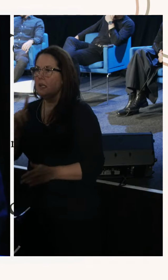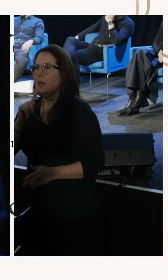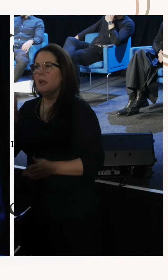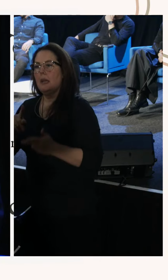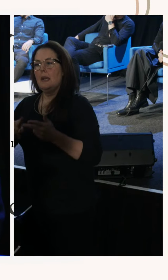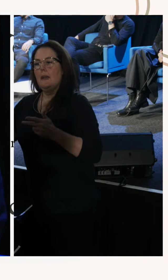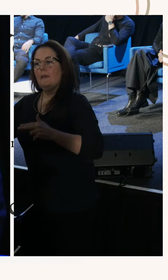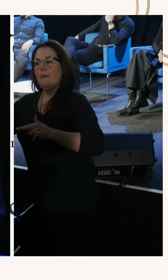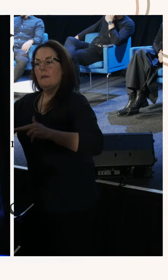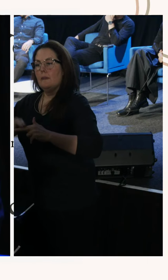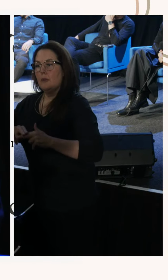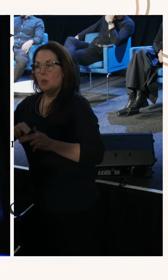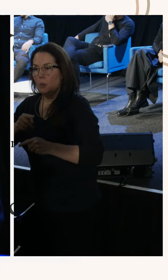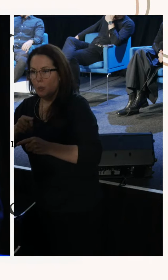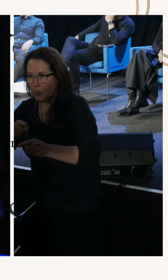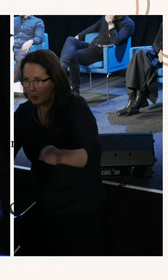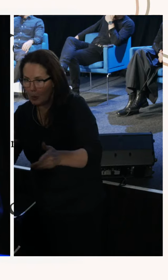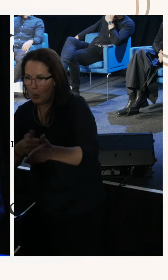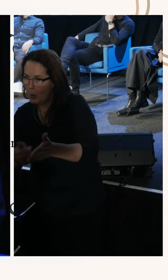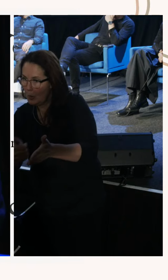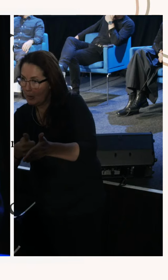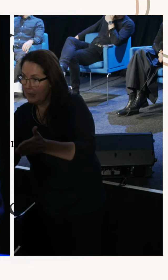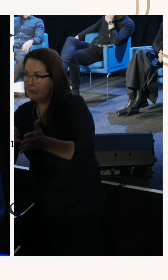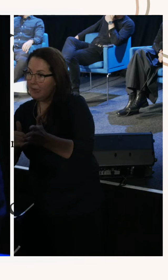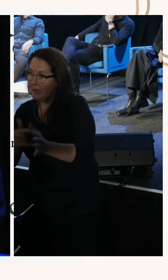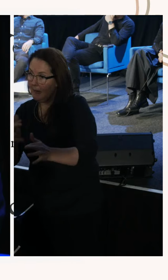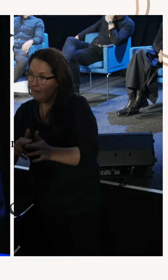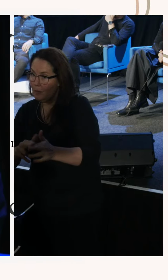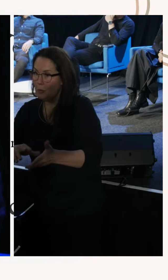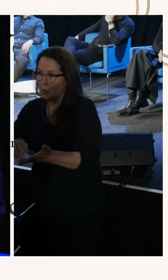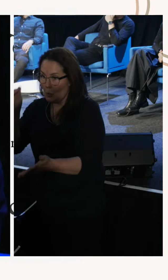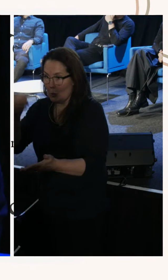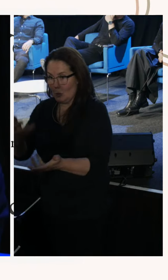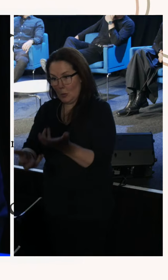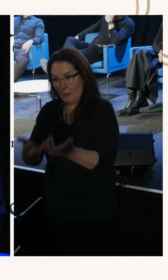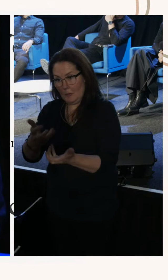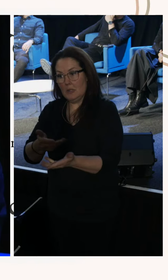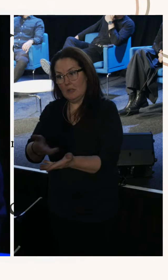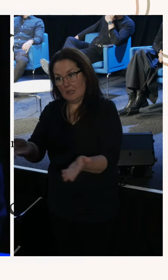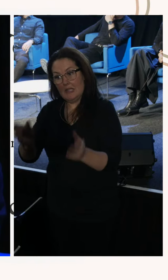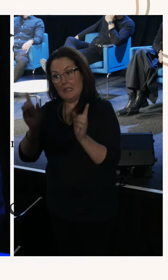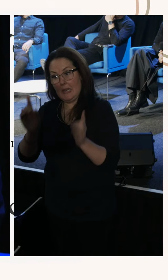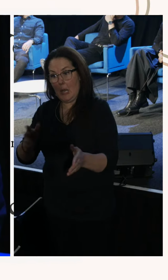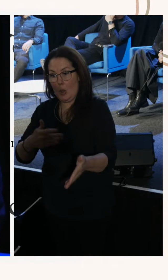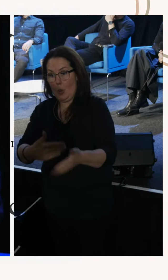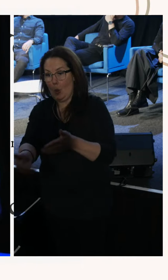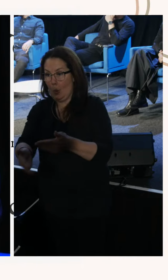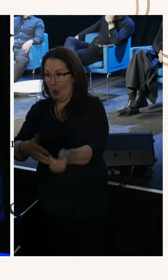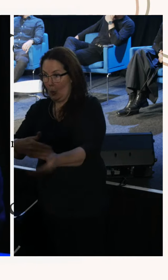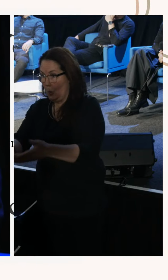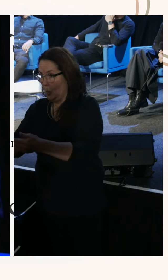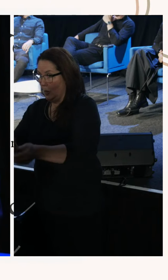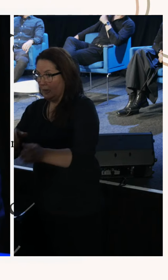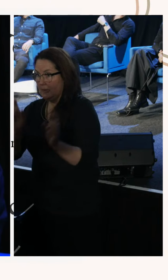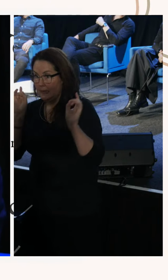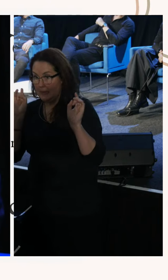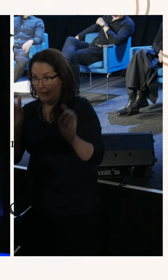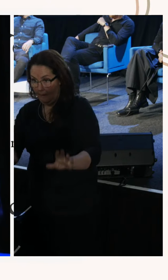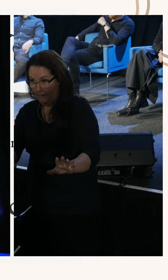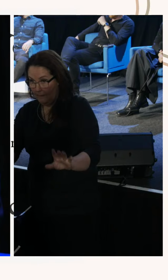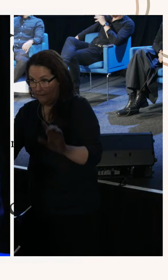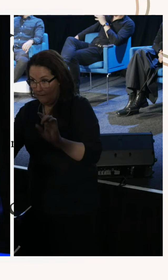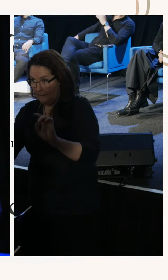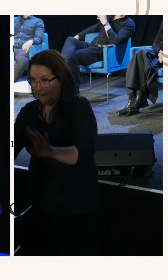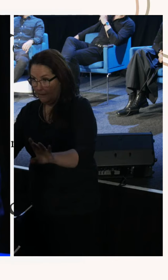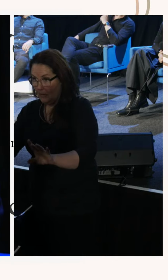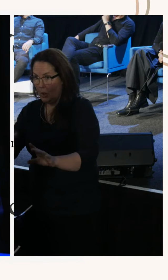if you, the ordinary staff and students of the university, start to organise yourselves, you are